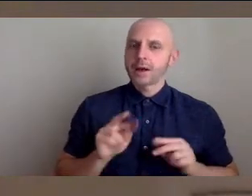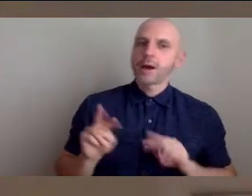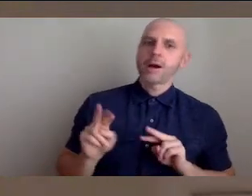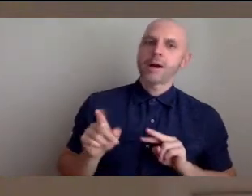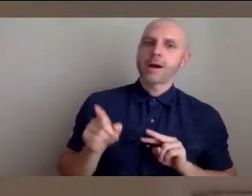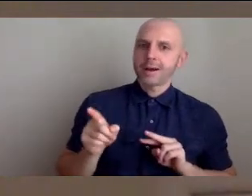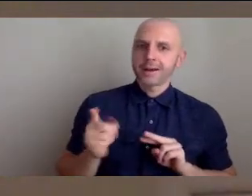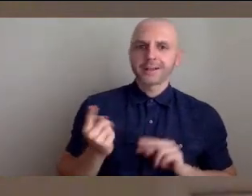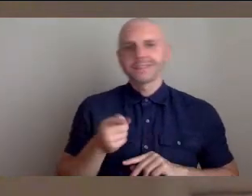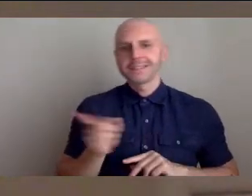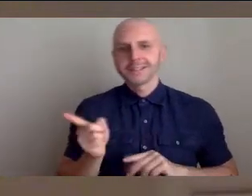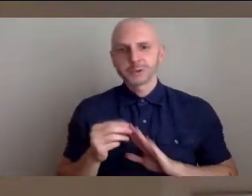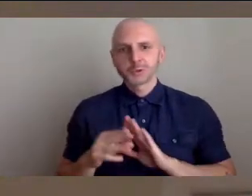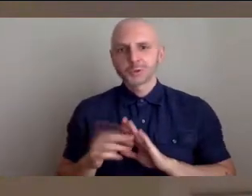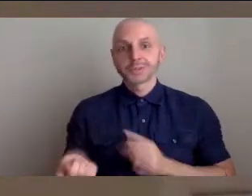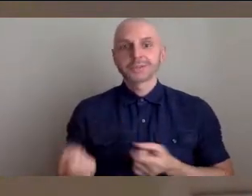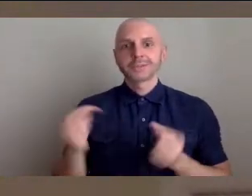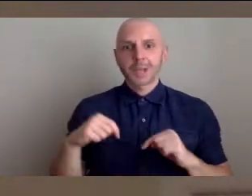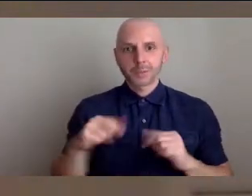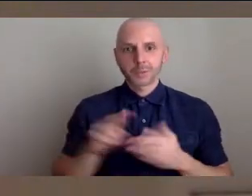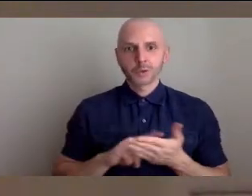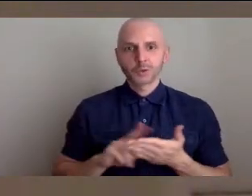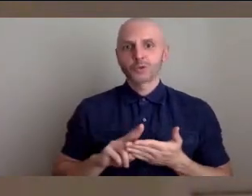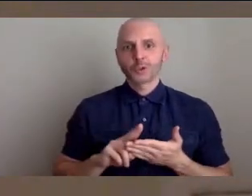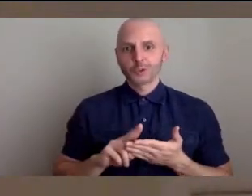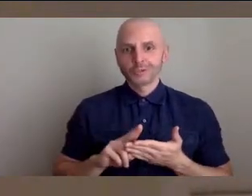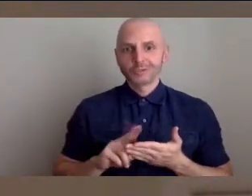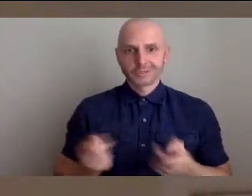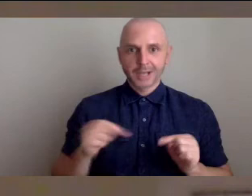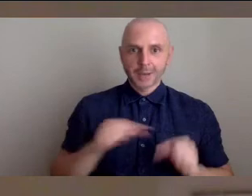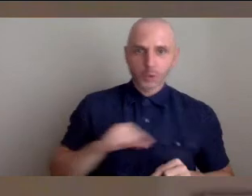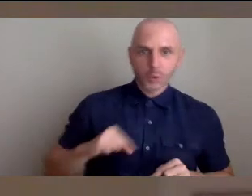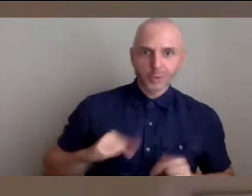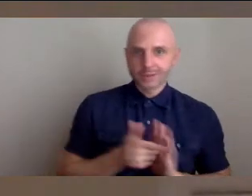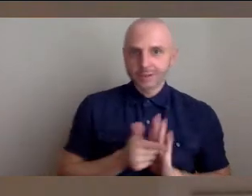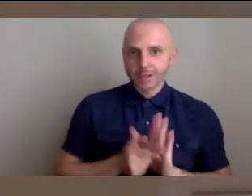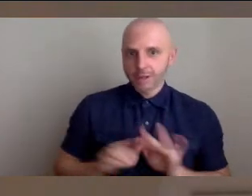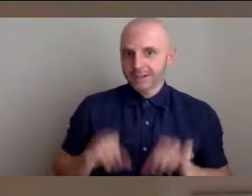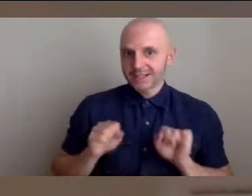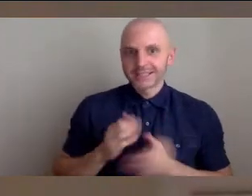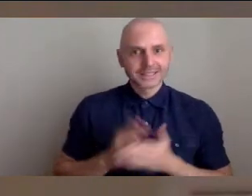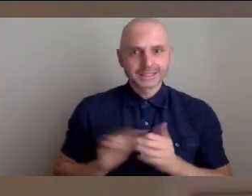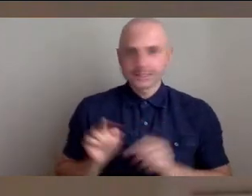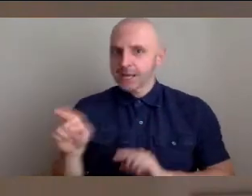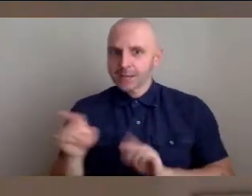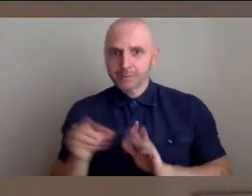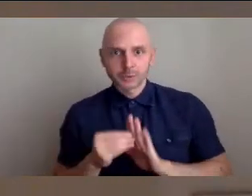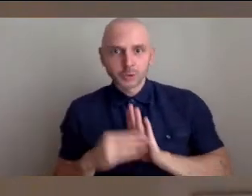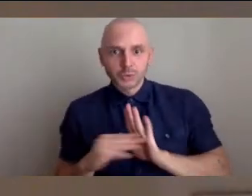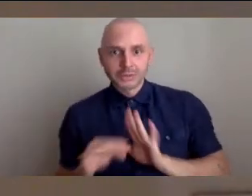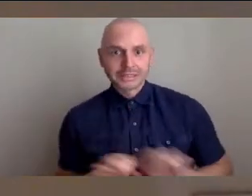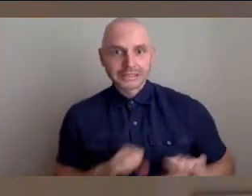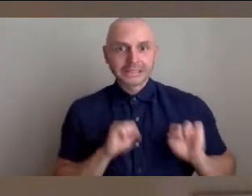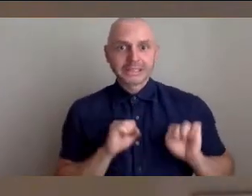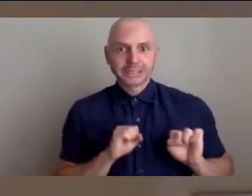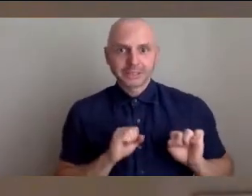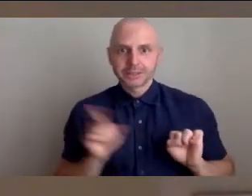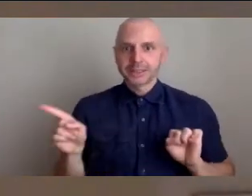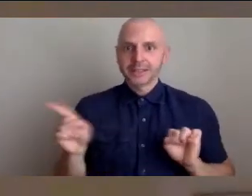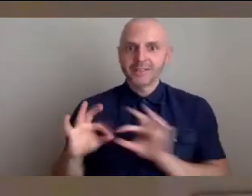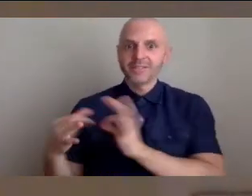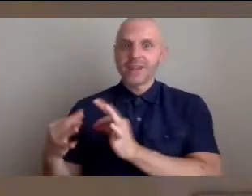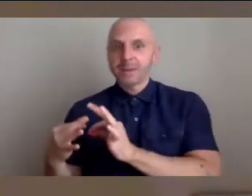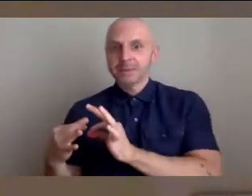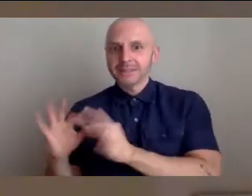this September. Some of them moved across the country, away from their families, so that they could join us here. And they